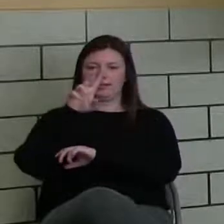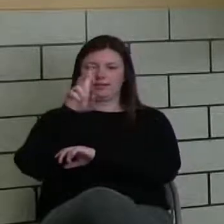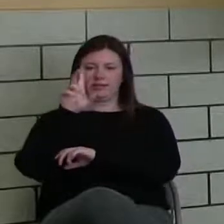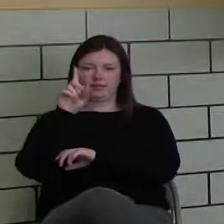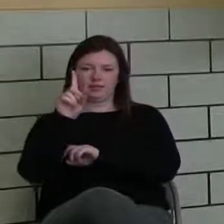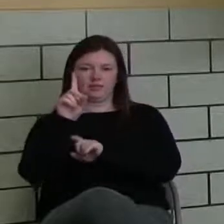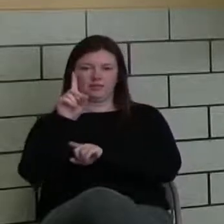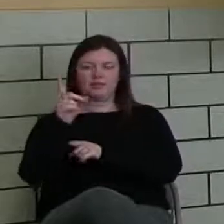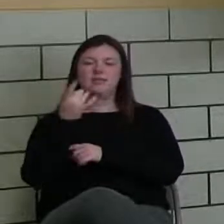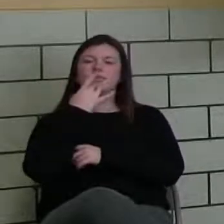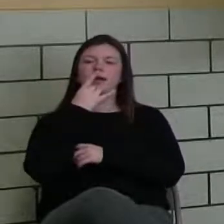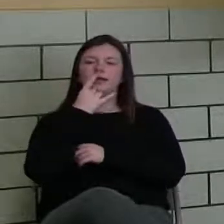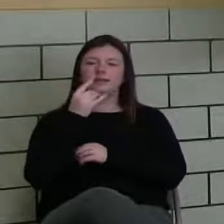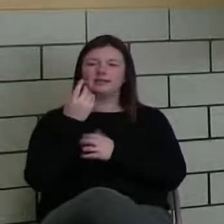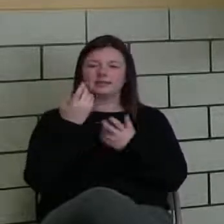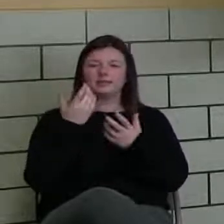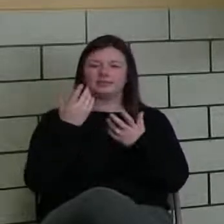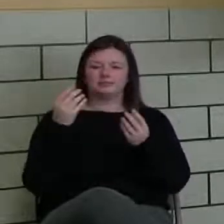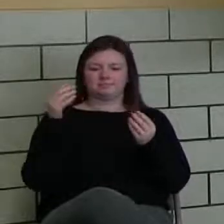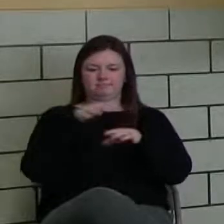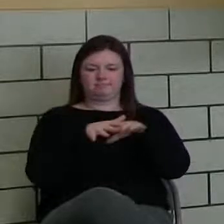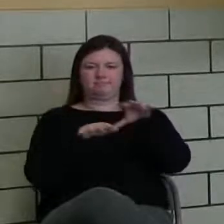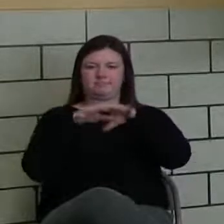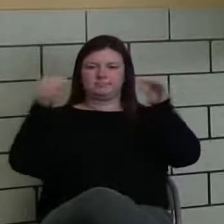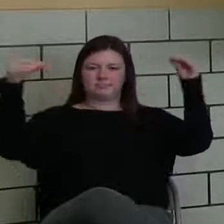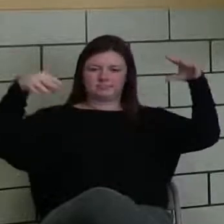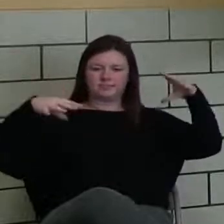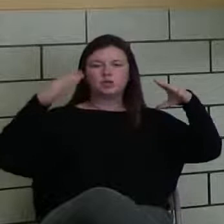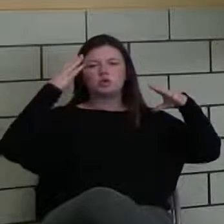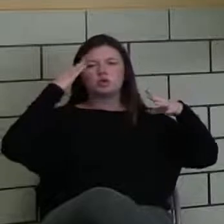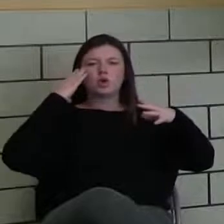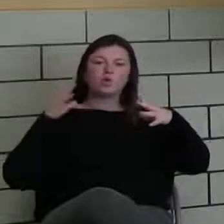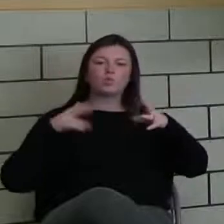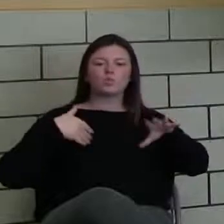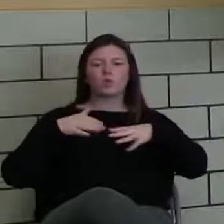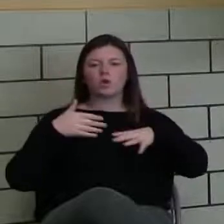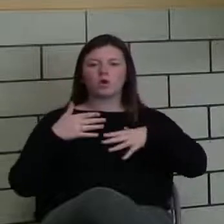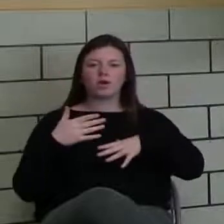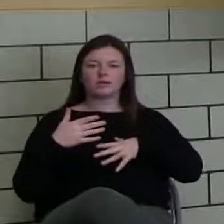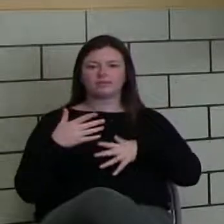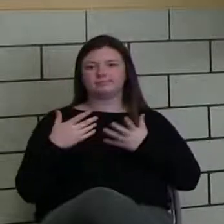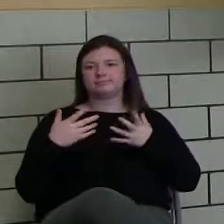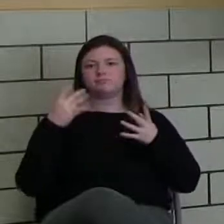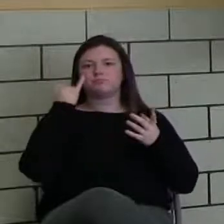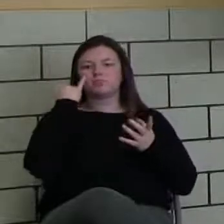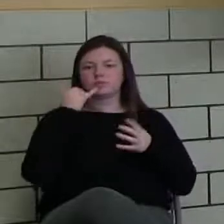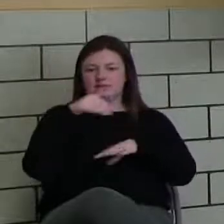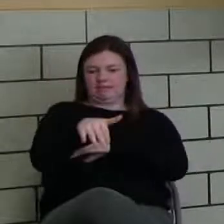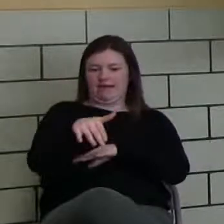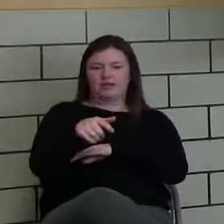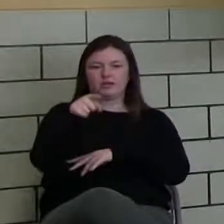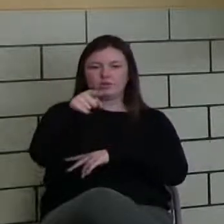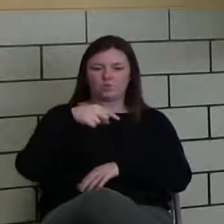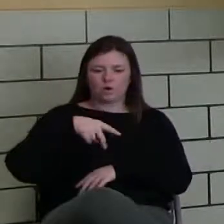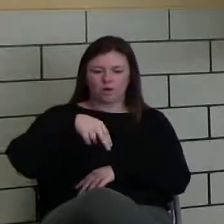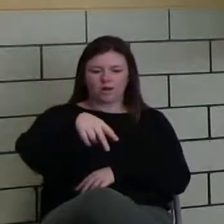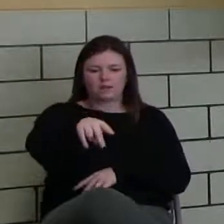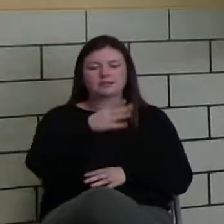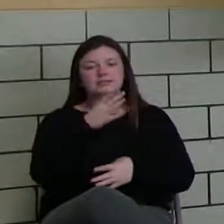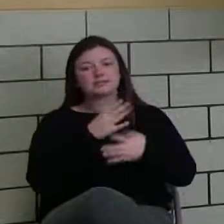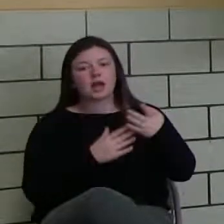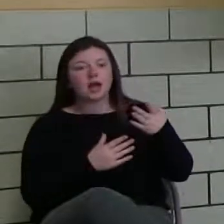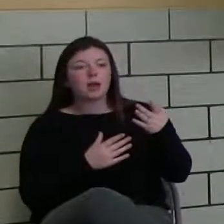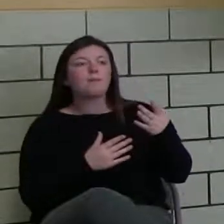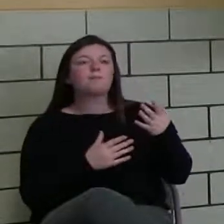it at night and you're walking through the corridors, some spots will be brighter and more active. Those are where the cafes are kind of happening. And some spots will